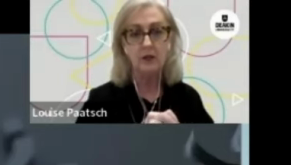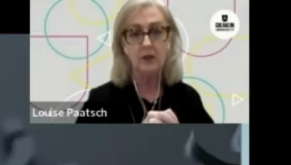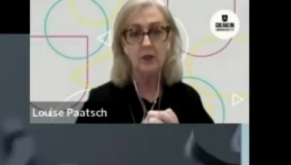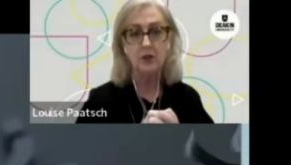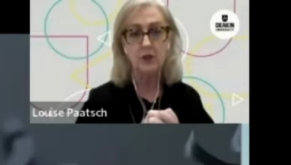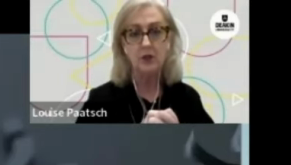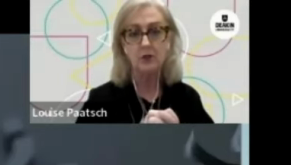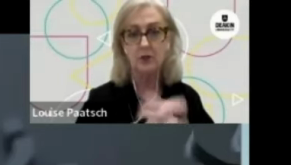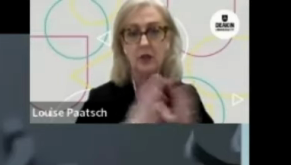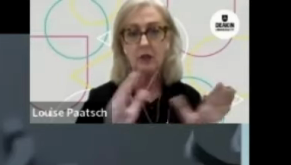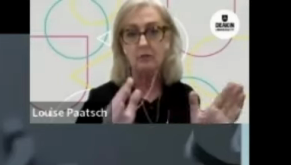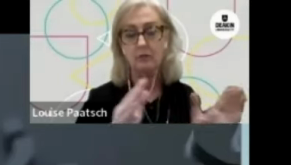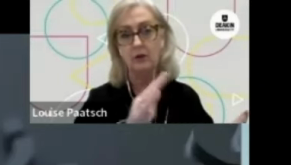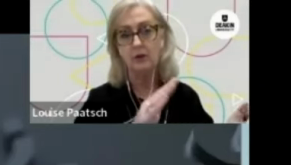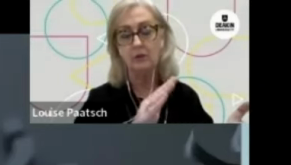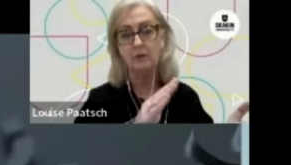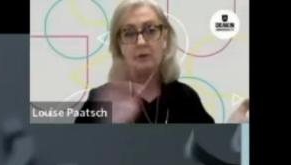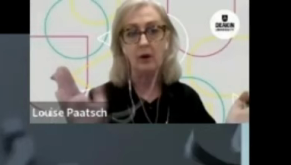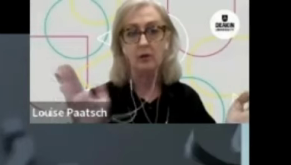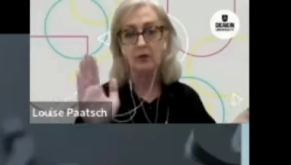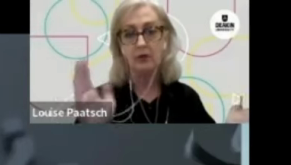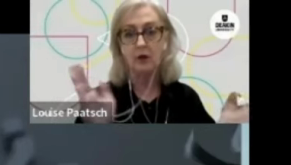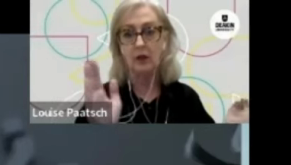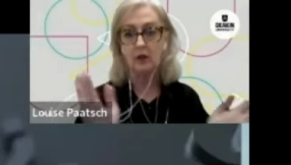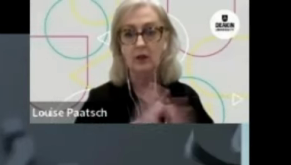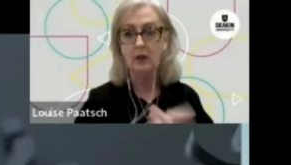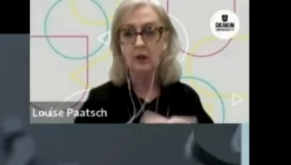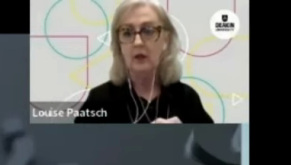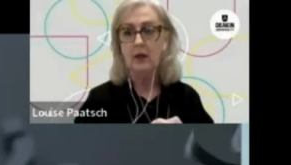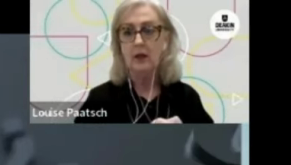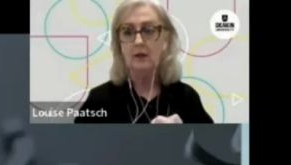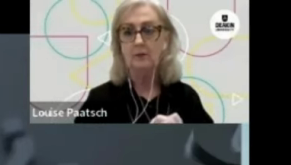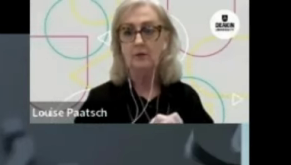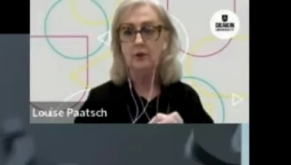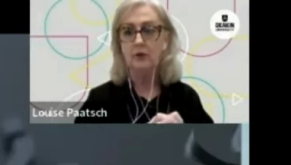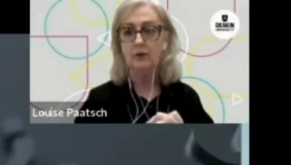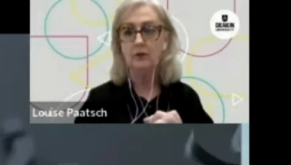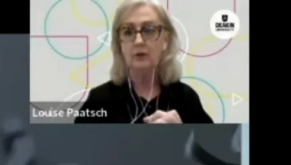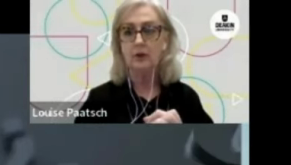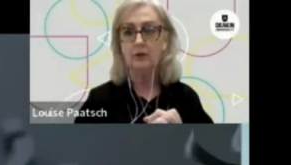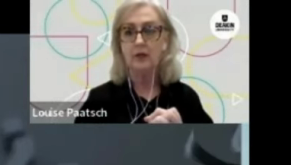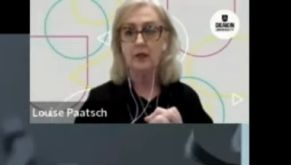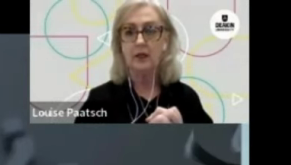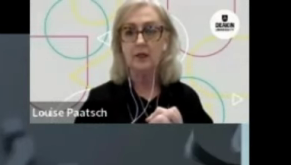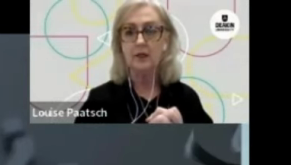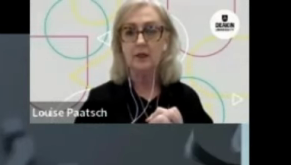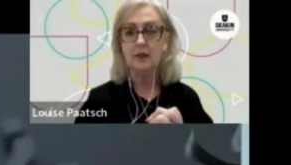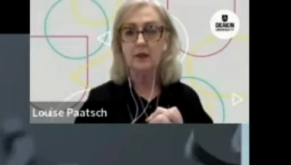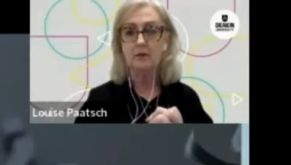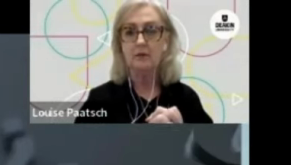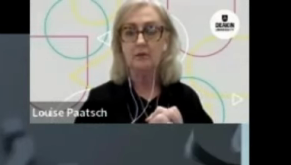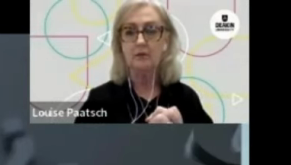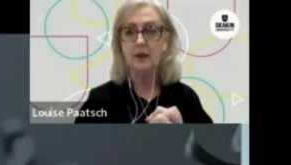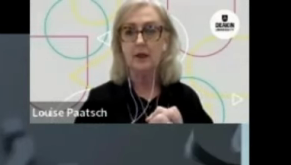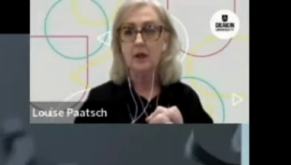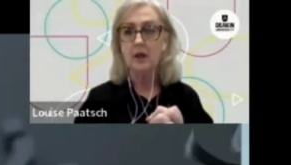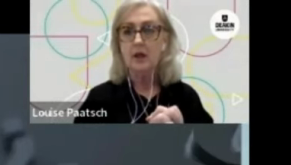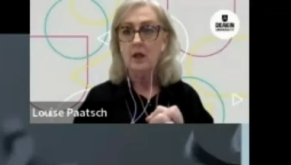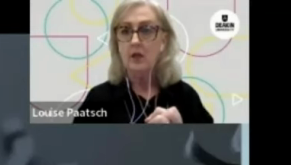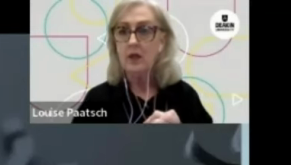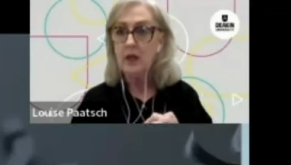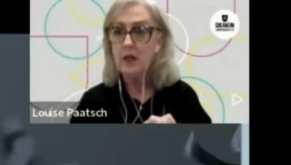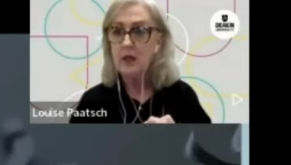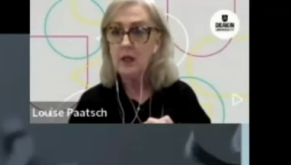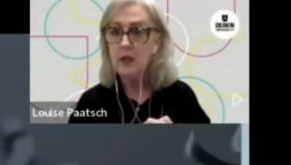year and just keep the pre-post, if you like. So we've done that.